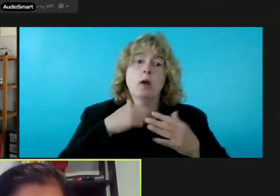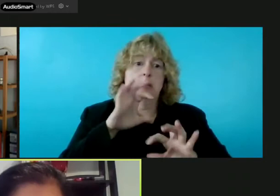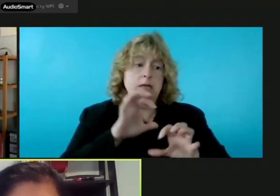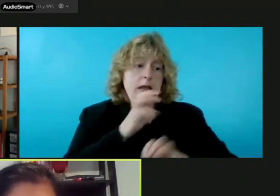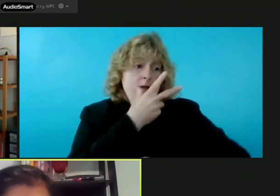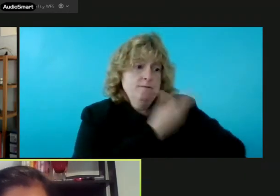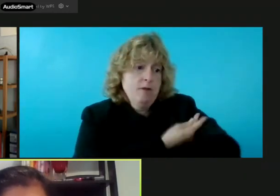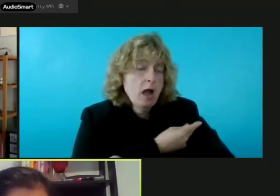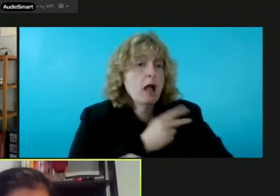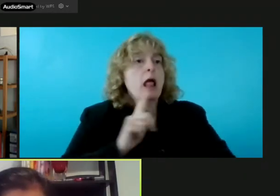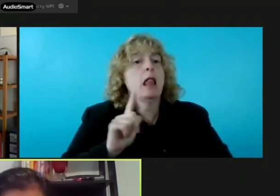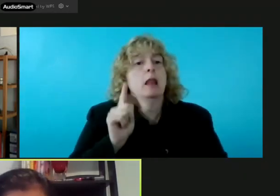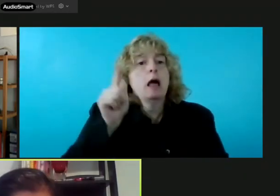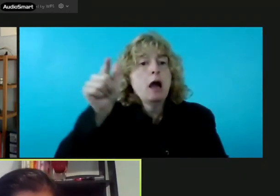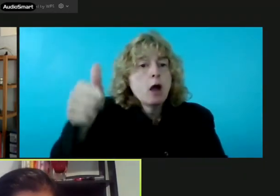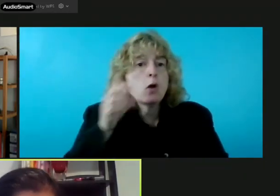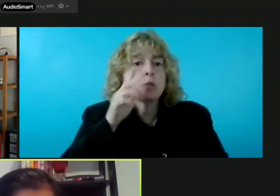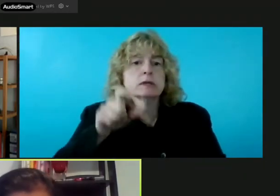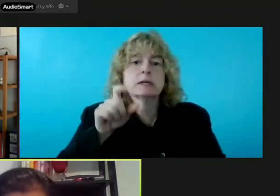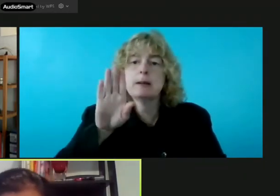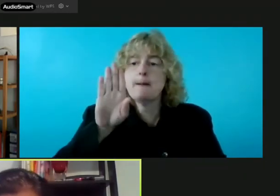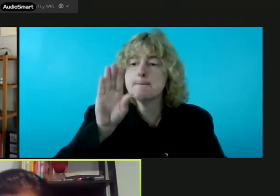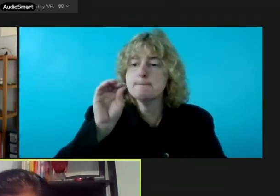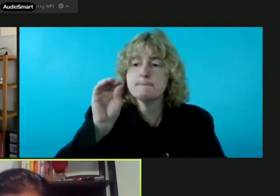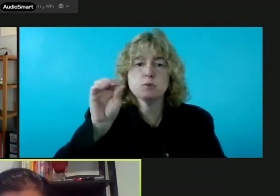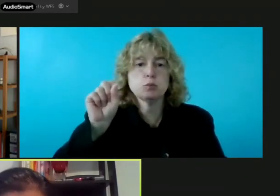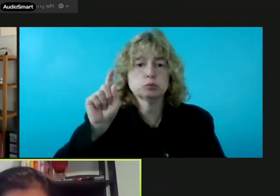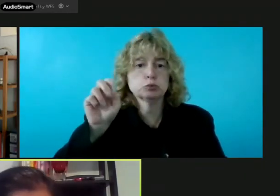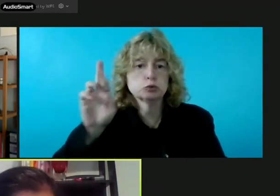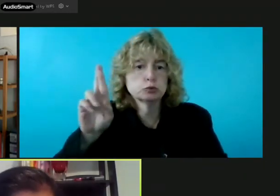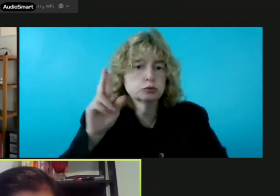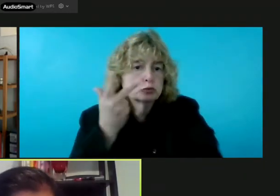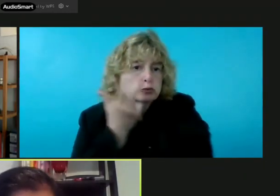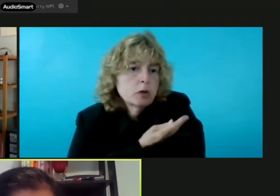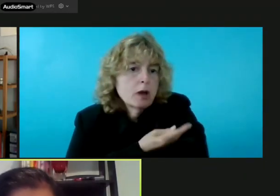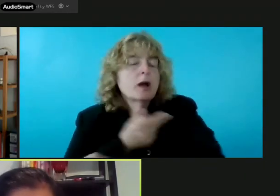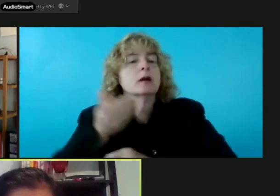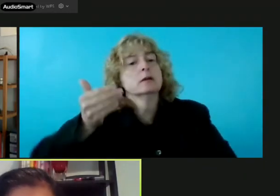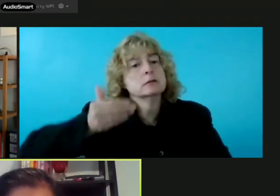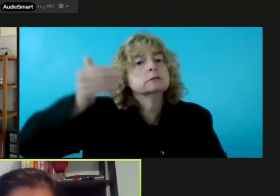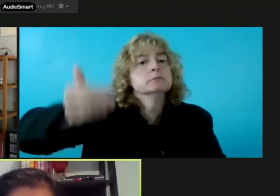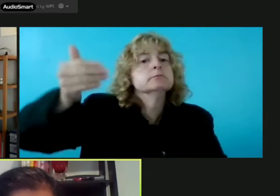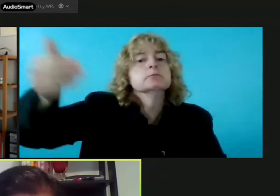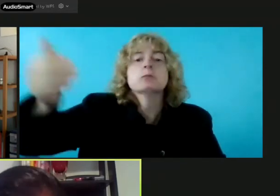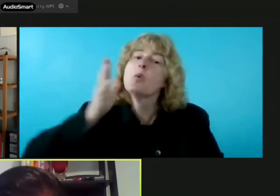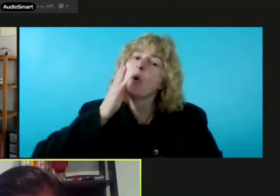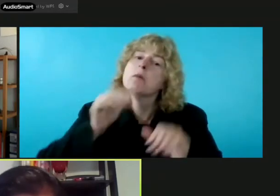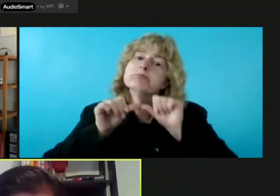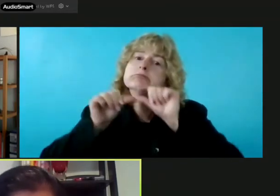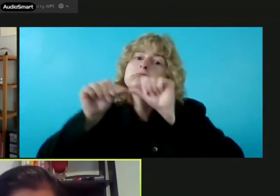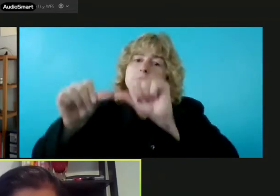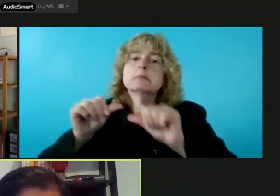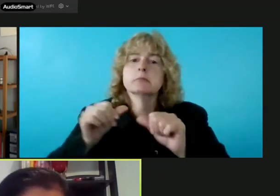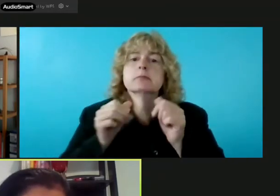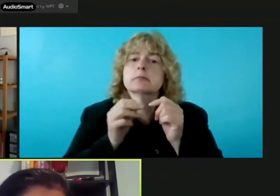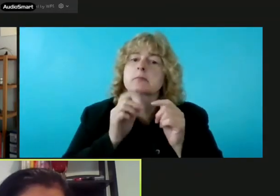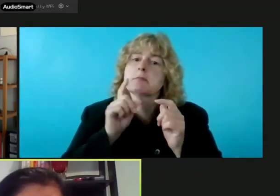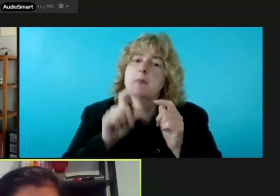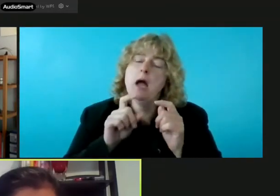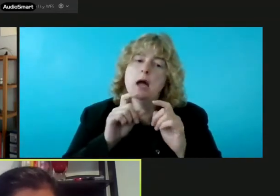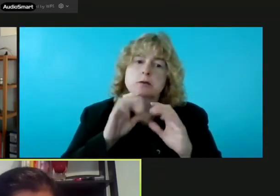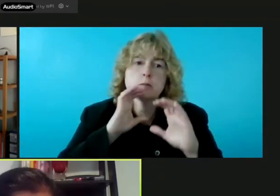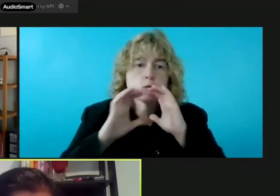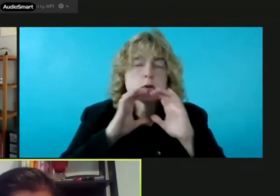mean, there's going to be this sort of ongoing education piece that we're going to continue to need to have. So resources like that in the hands